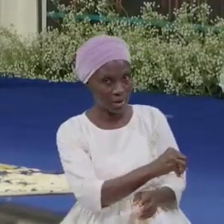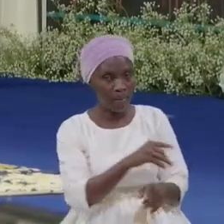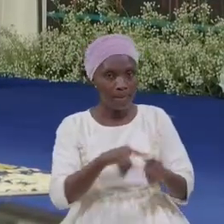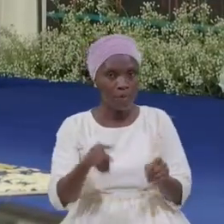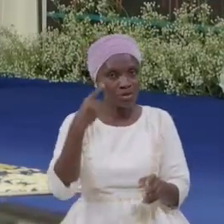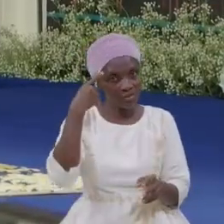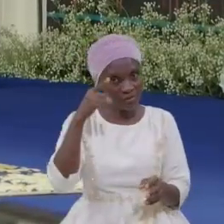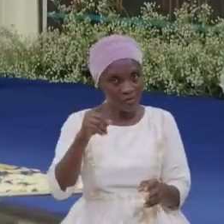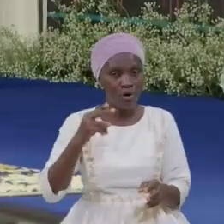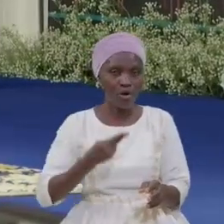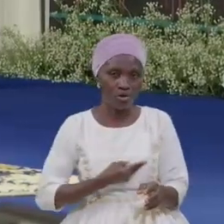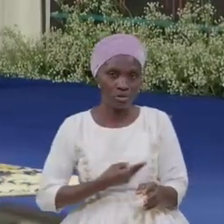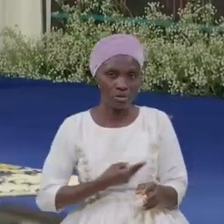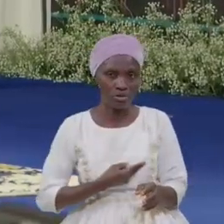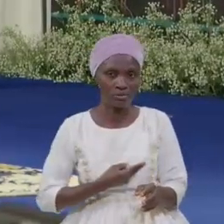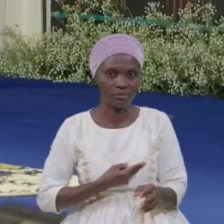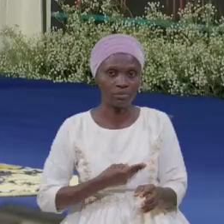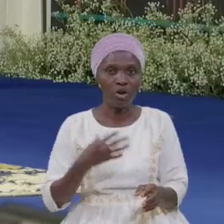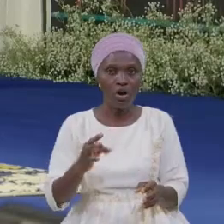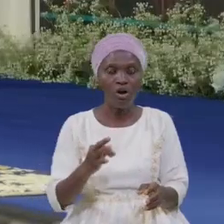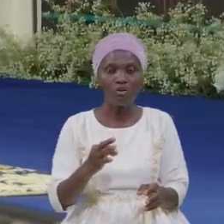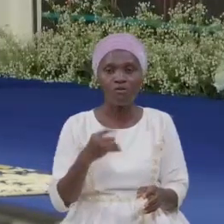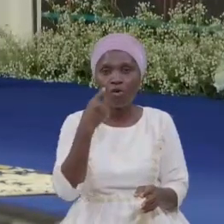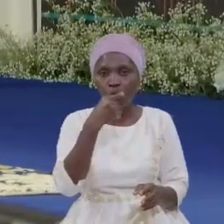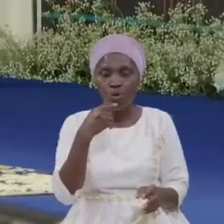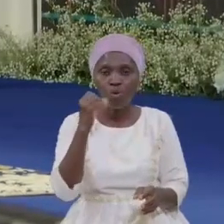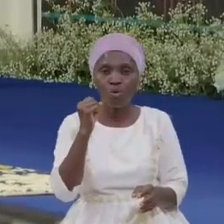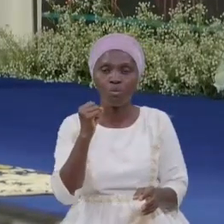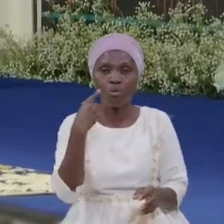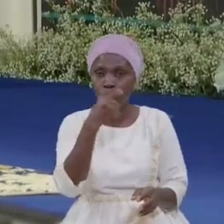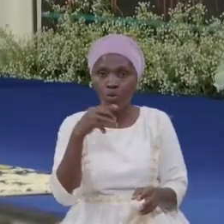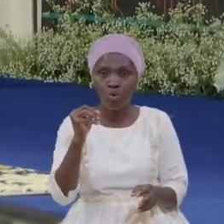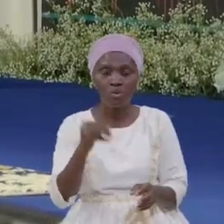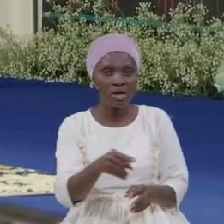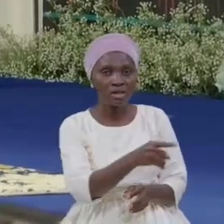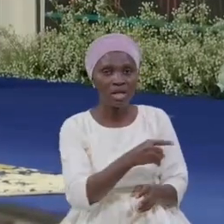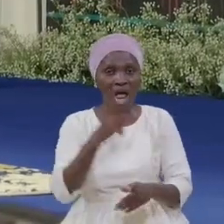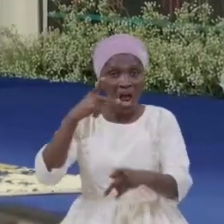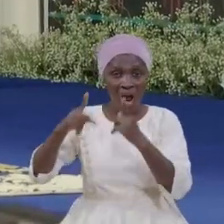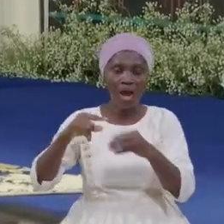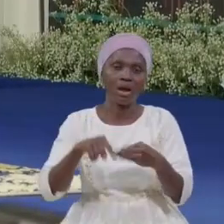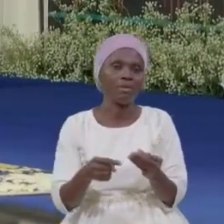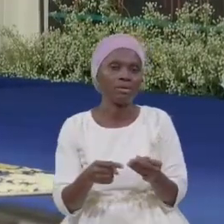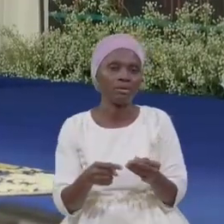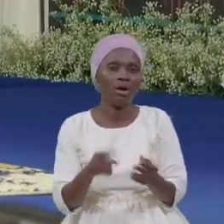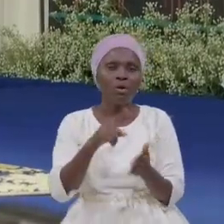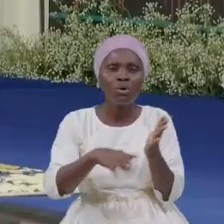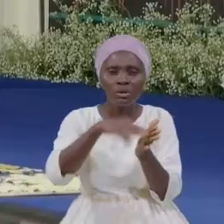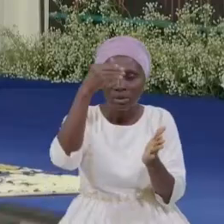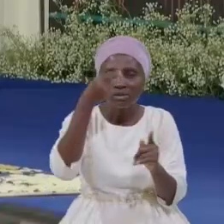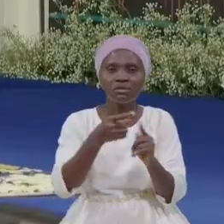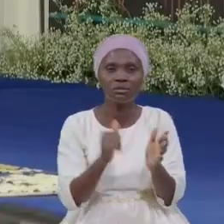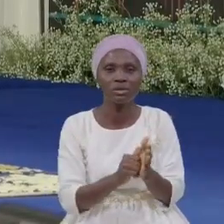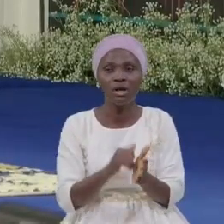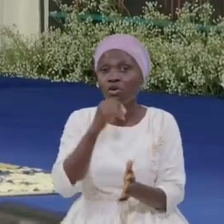us. Of whom they prophesied. What do you learn from that? Those Old Testament people had